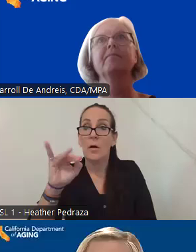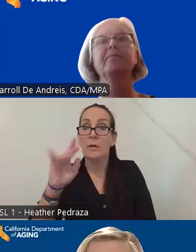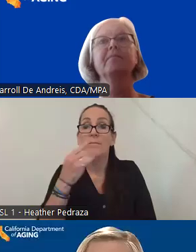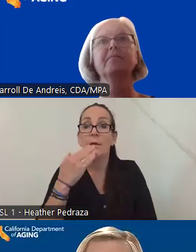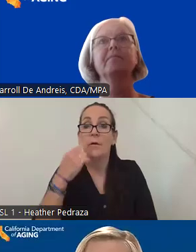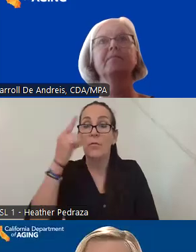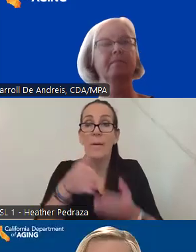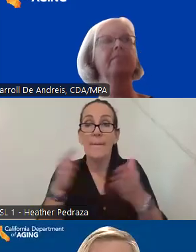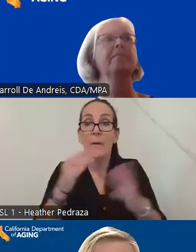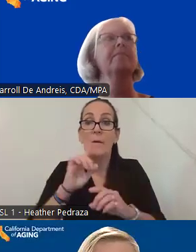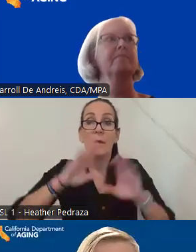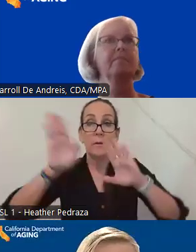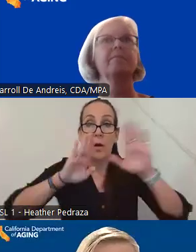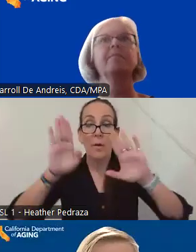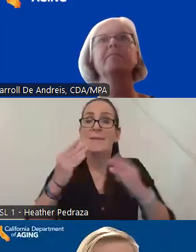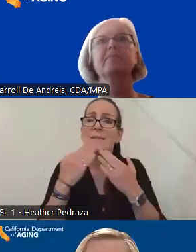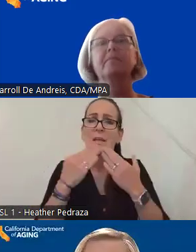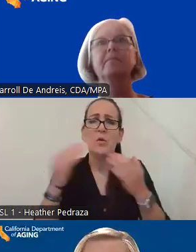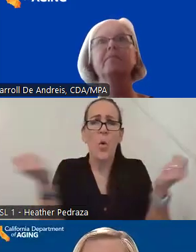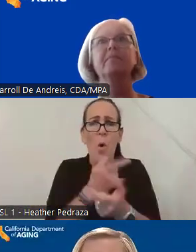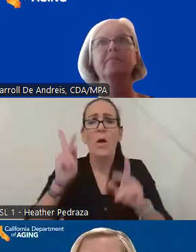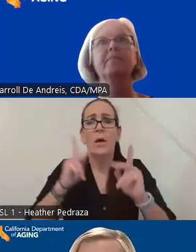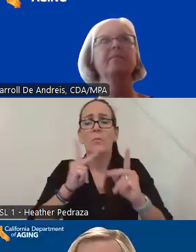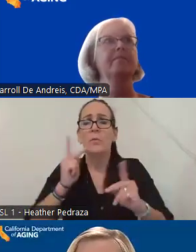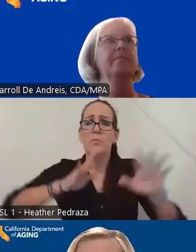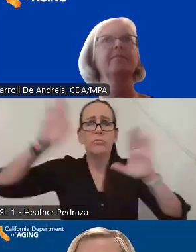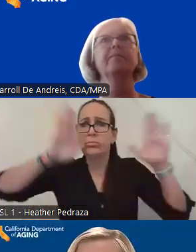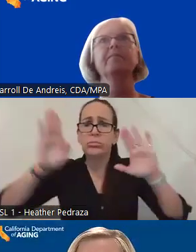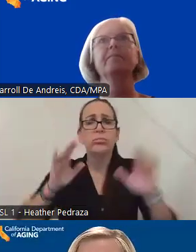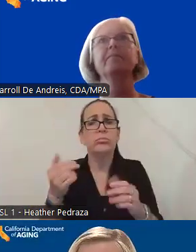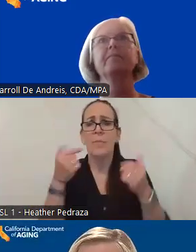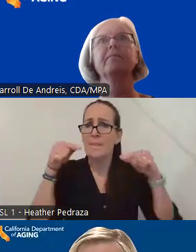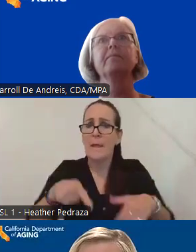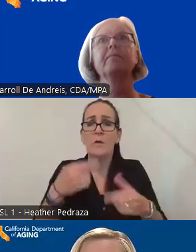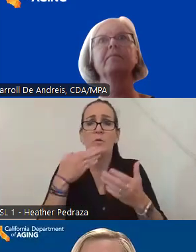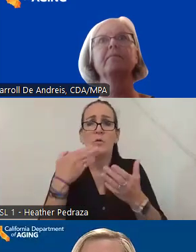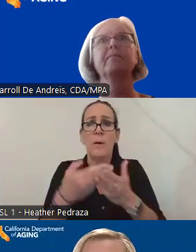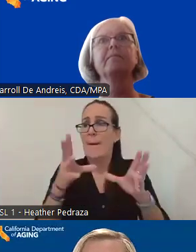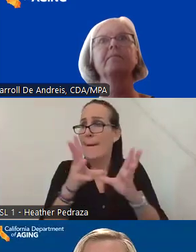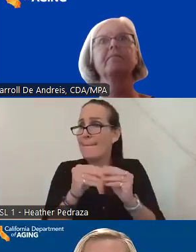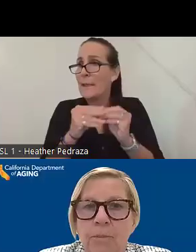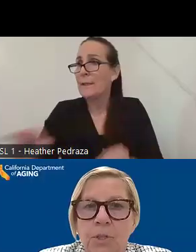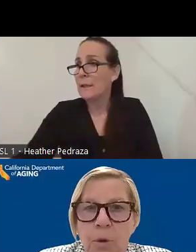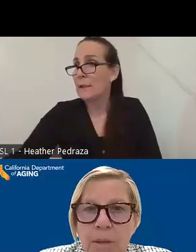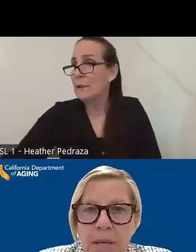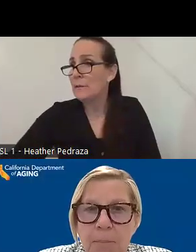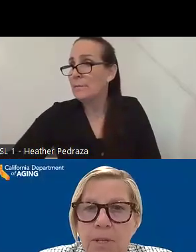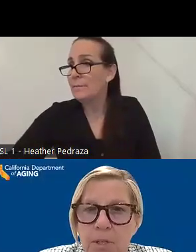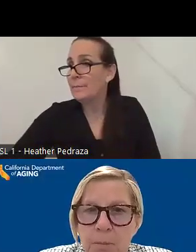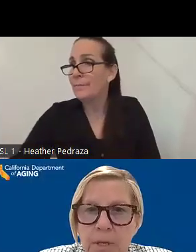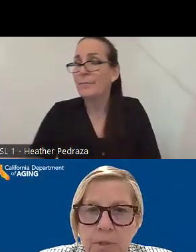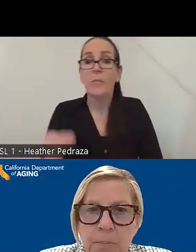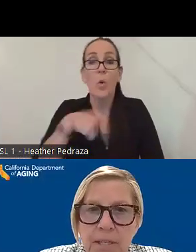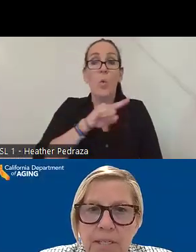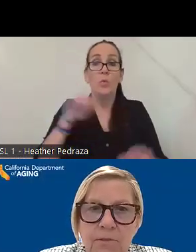who raised their hand and raised their voice. This was a very good meeting. We heard from so many people